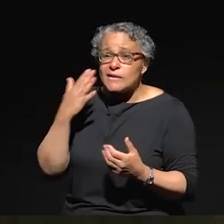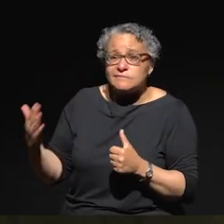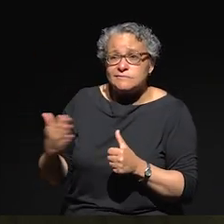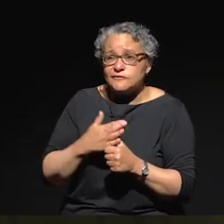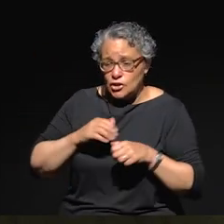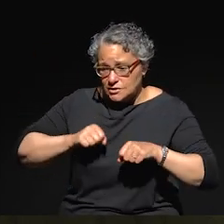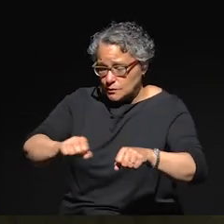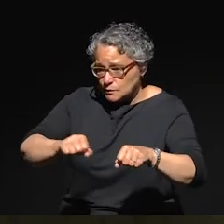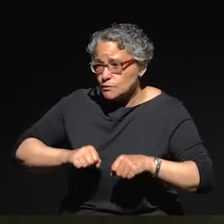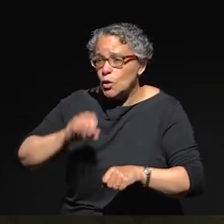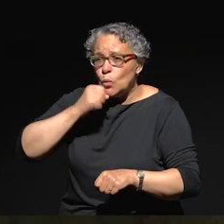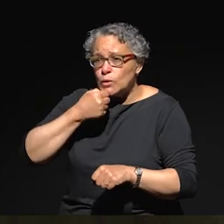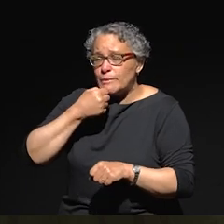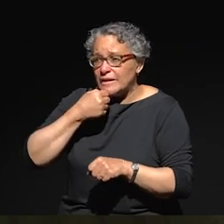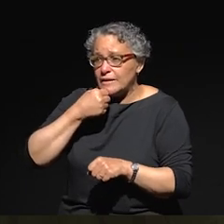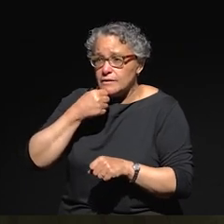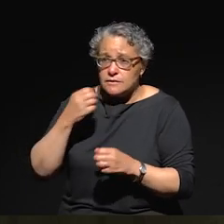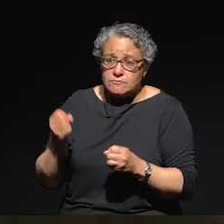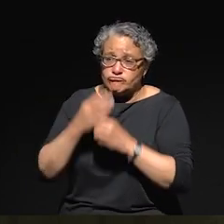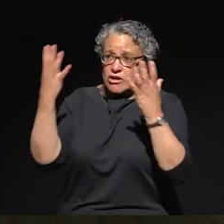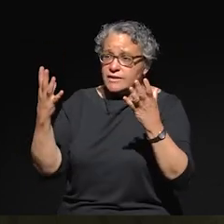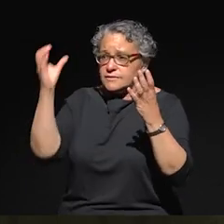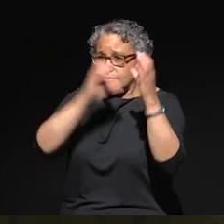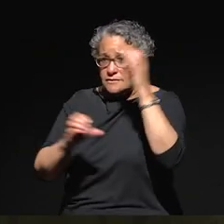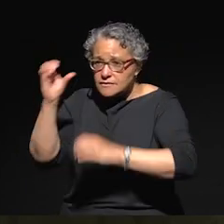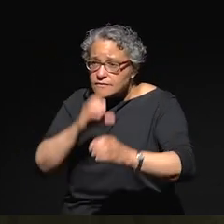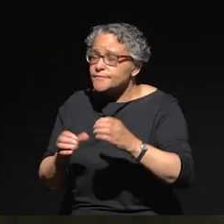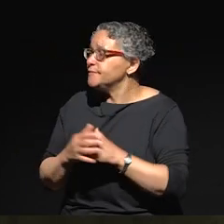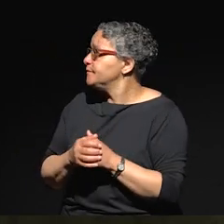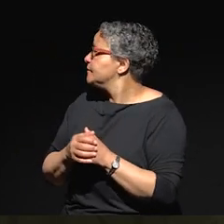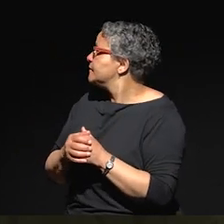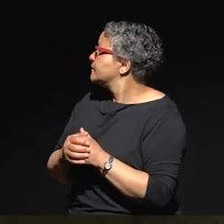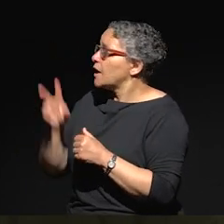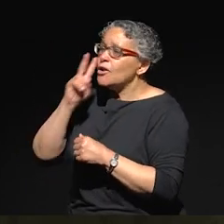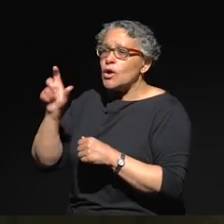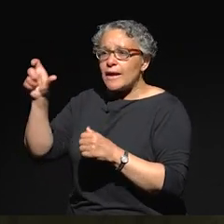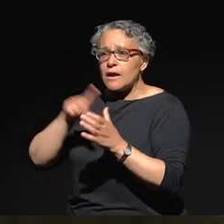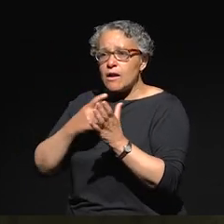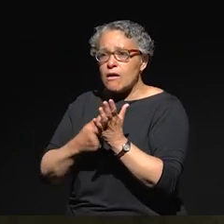immensely colorful. And you get a sense of what the colors would have been like from looking at the cartoon.